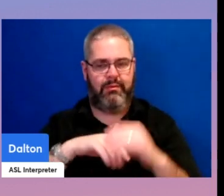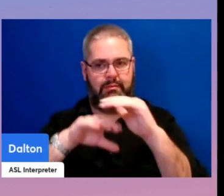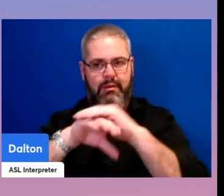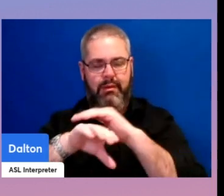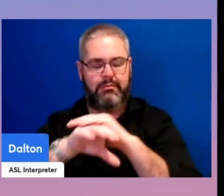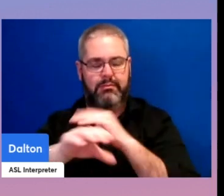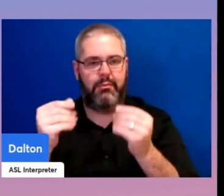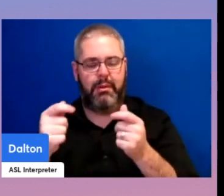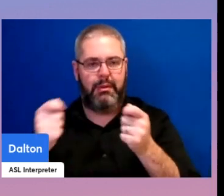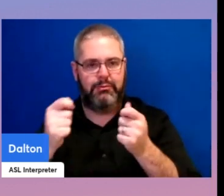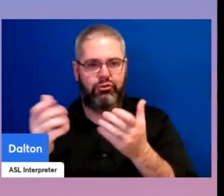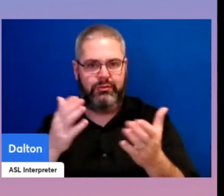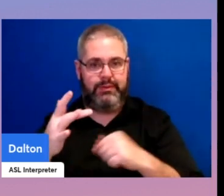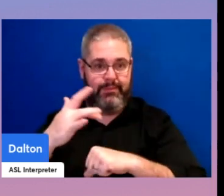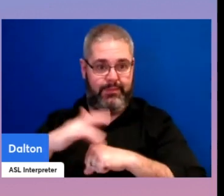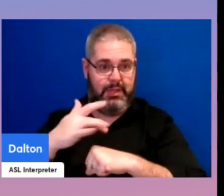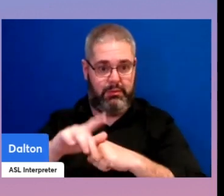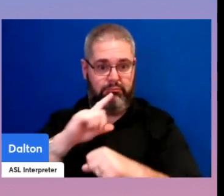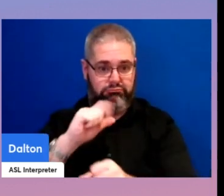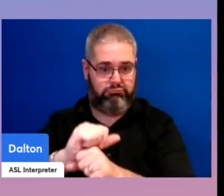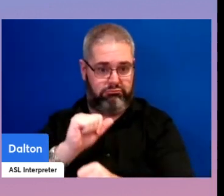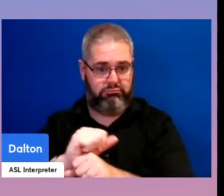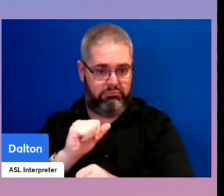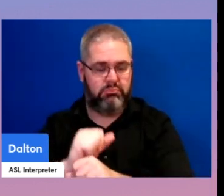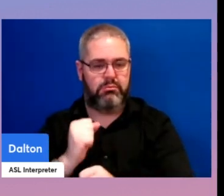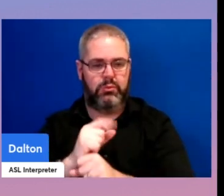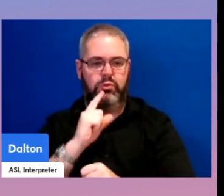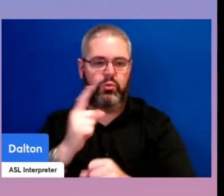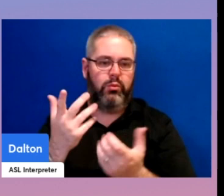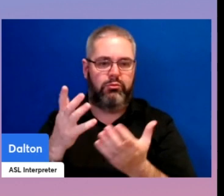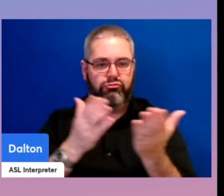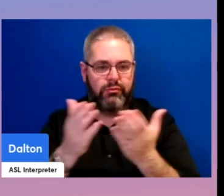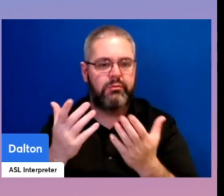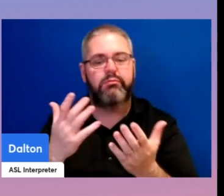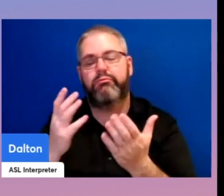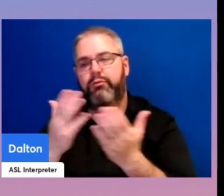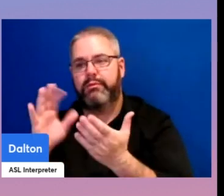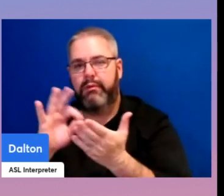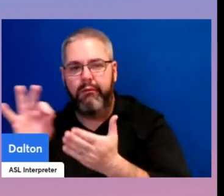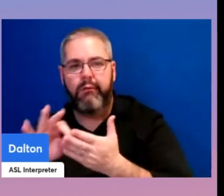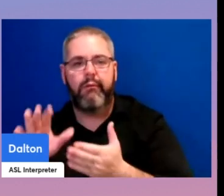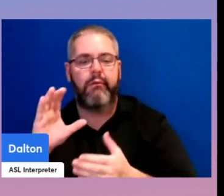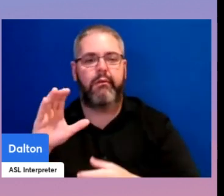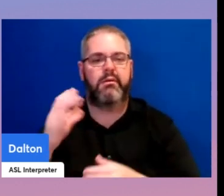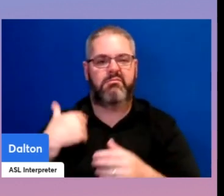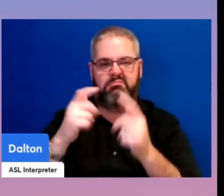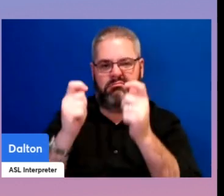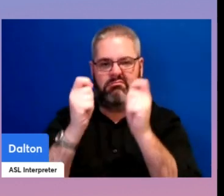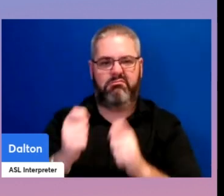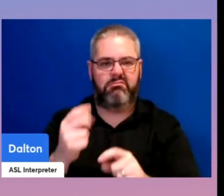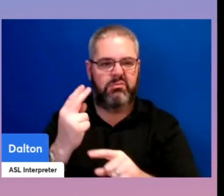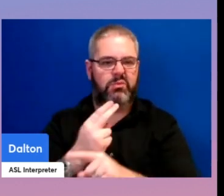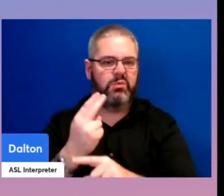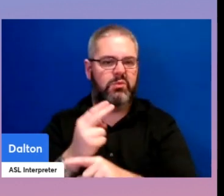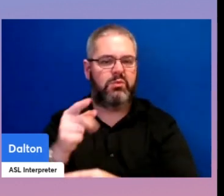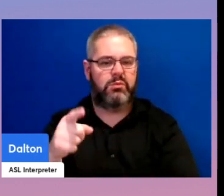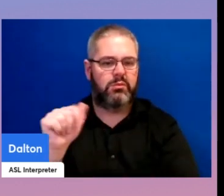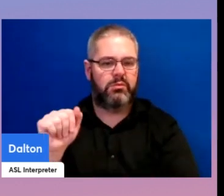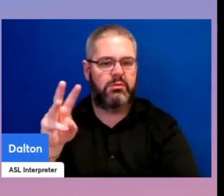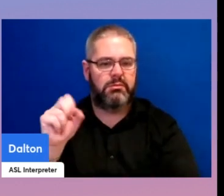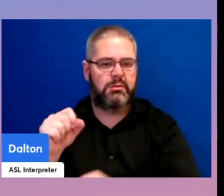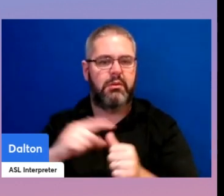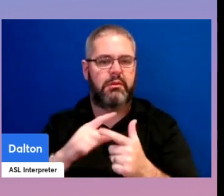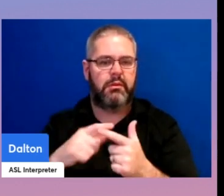service is available for user account or service account. We will configure that AWS user account along with appropriate region